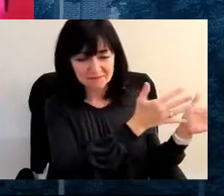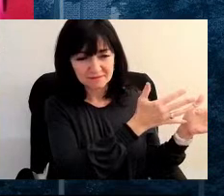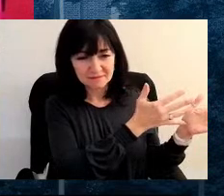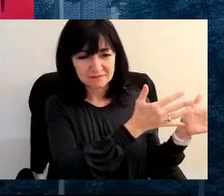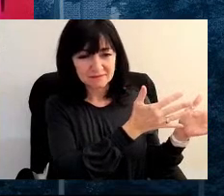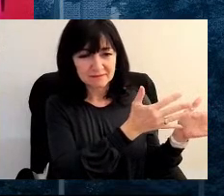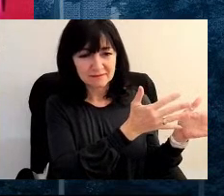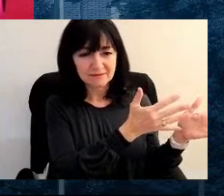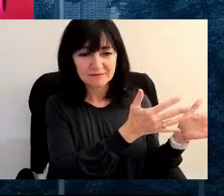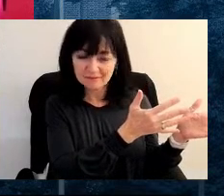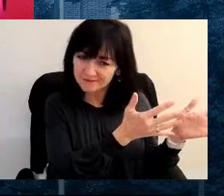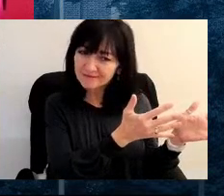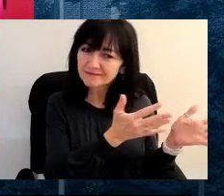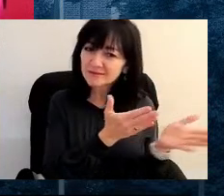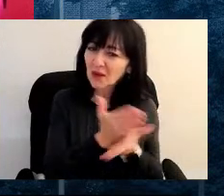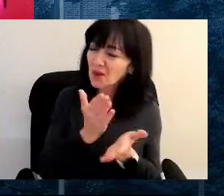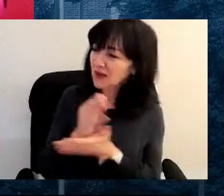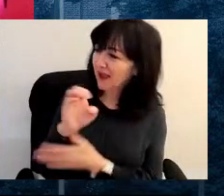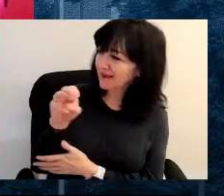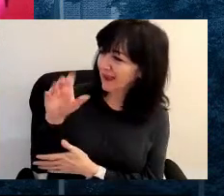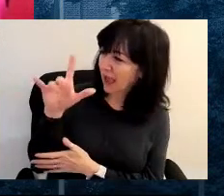All right, Emily, where are you?